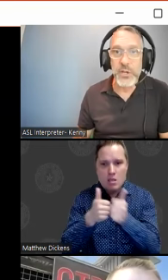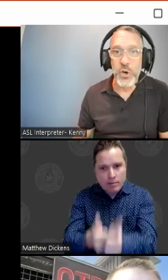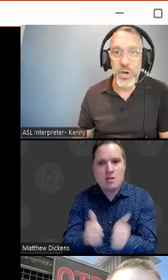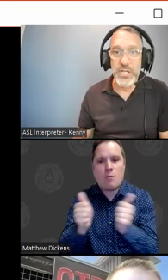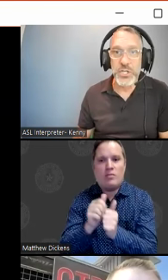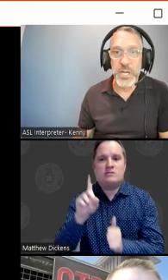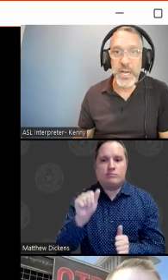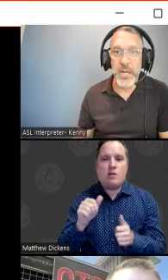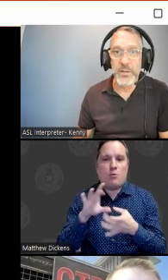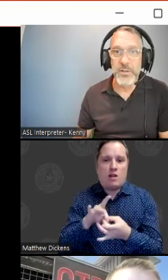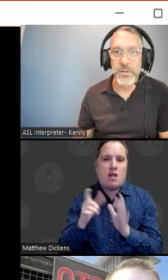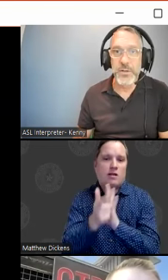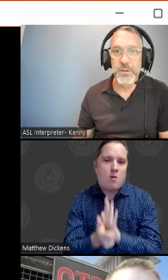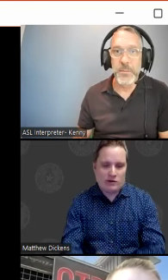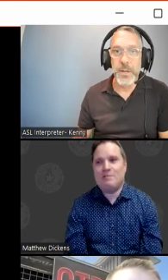also encourage